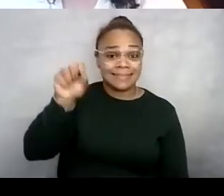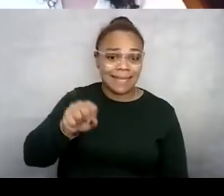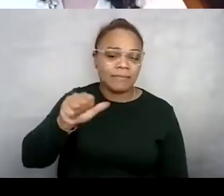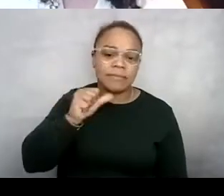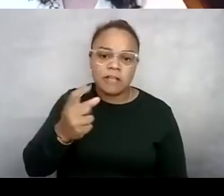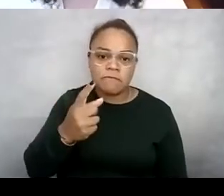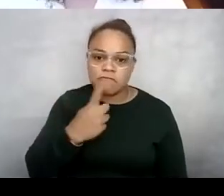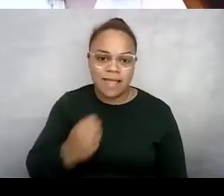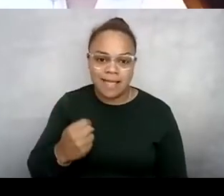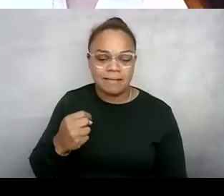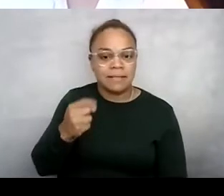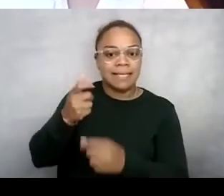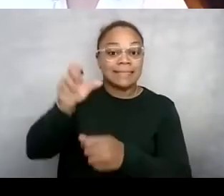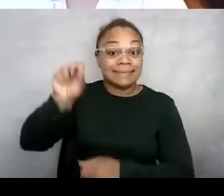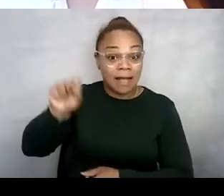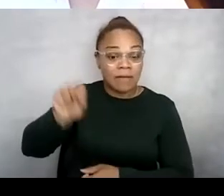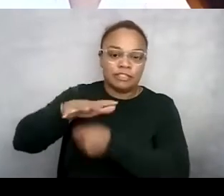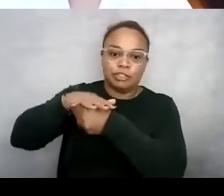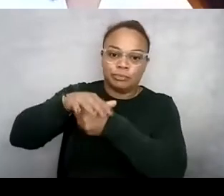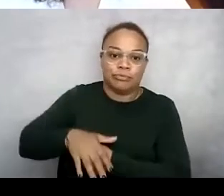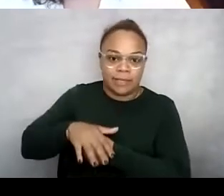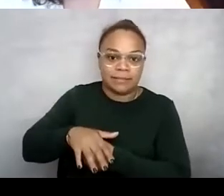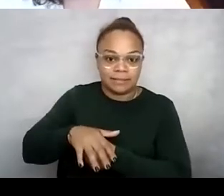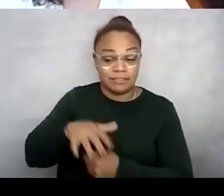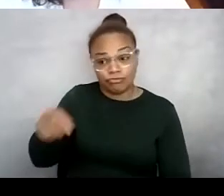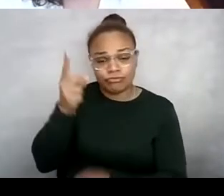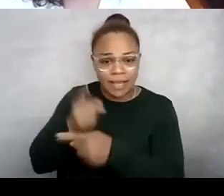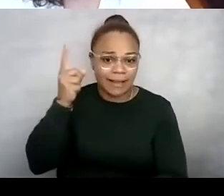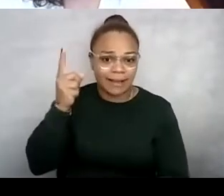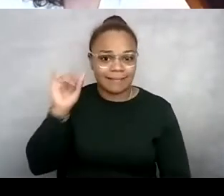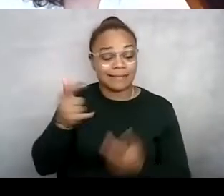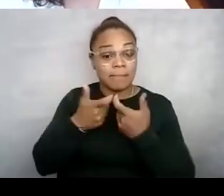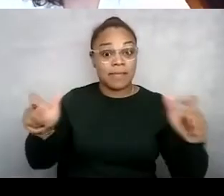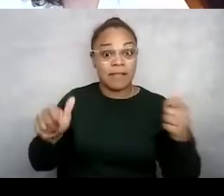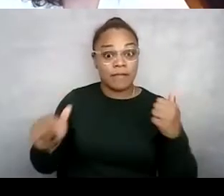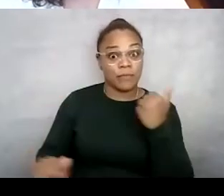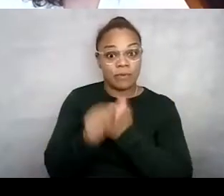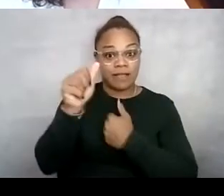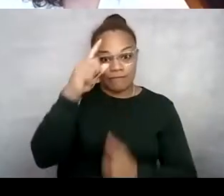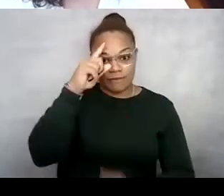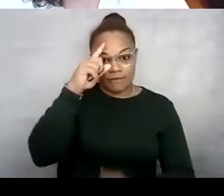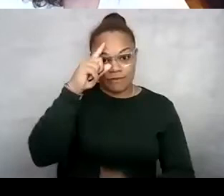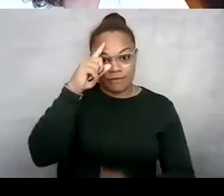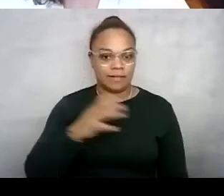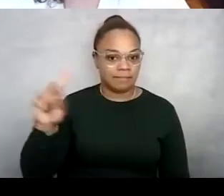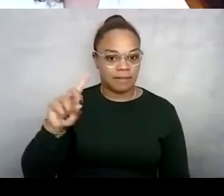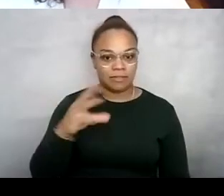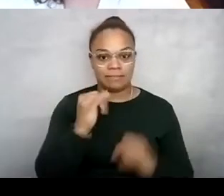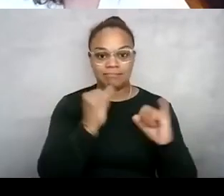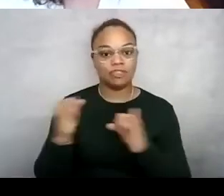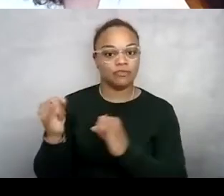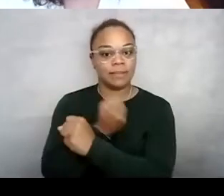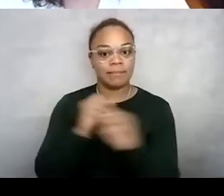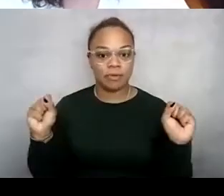of democracy being dismantled is the biggest threat to our democracy and our individual liberties. And it